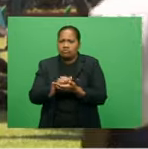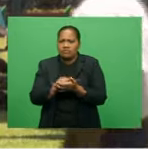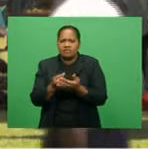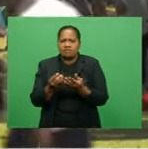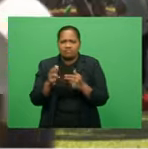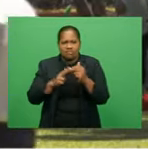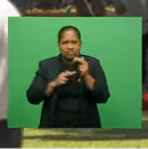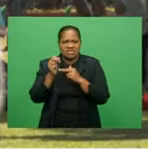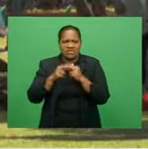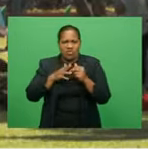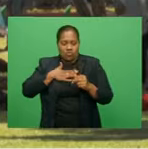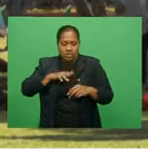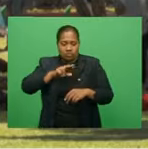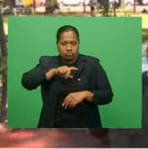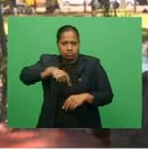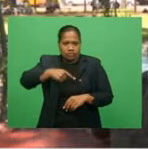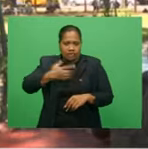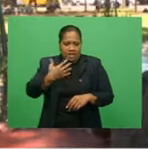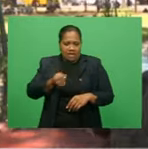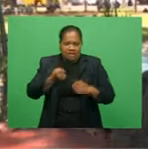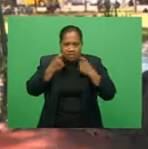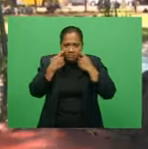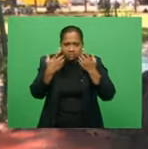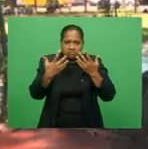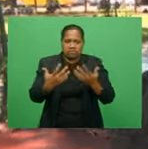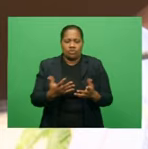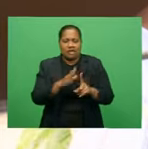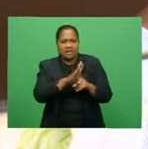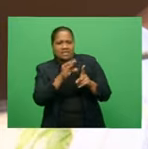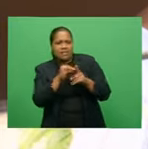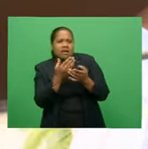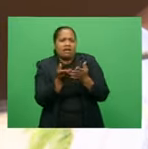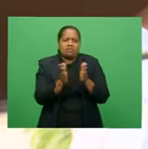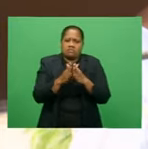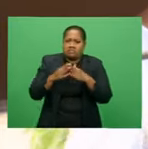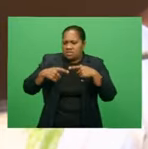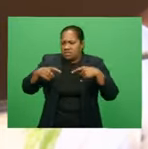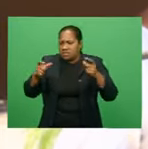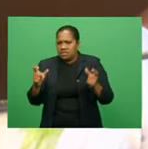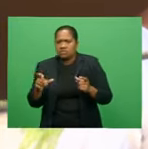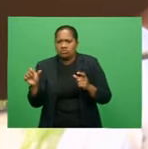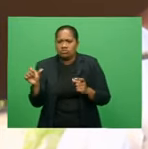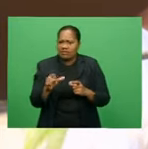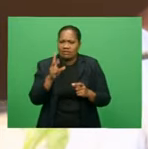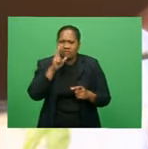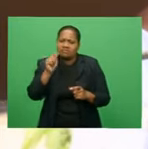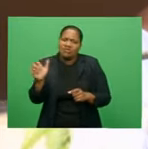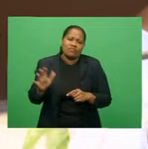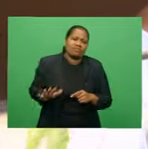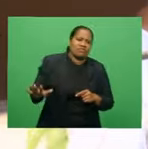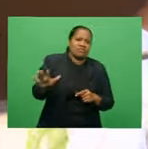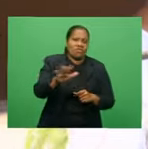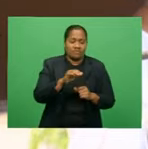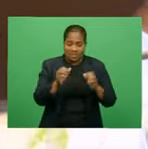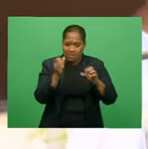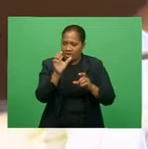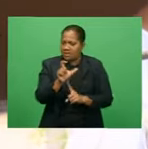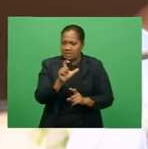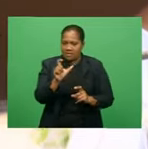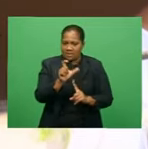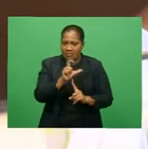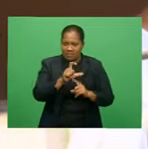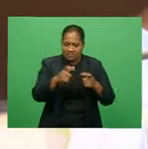to set an example of how towns and cities should cater for all. It is our capital. It is a home to many. It